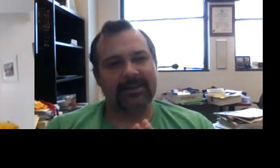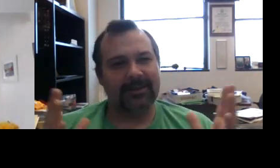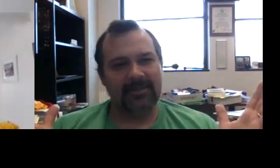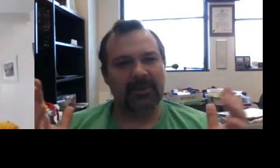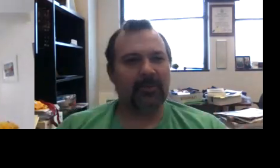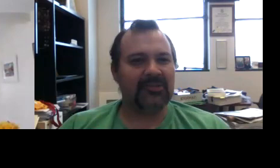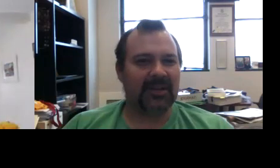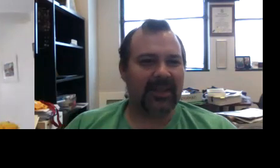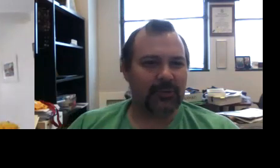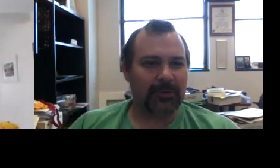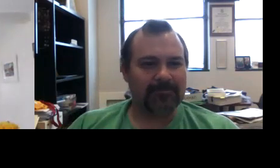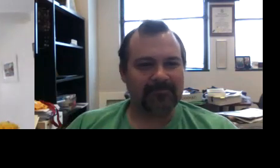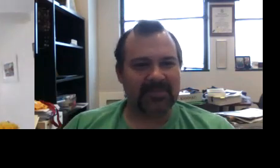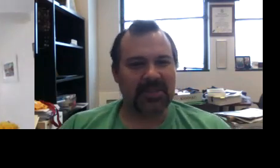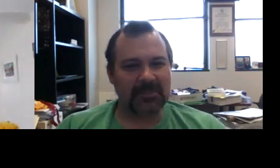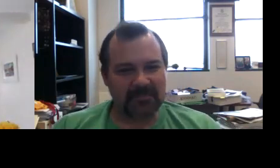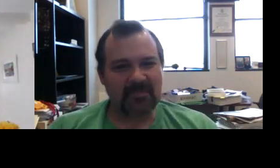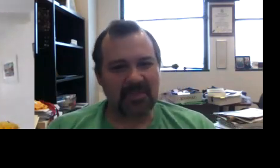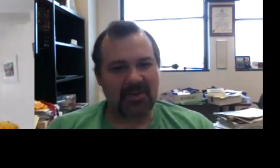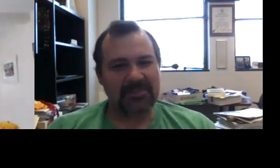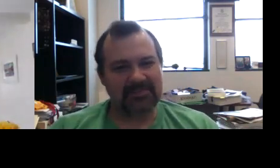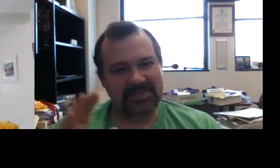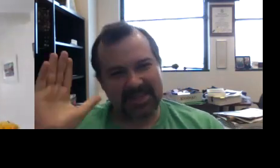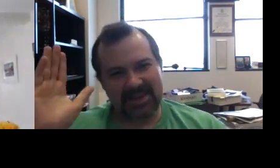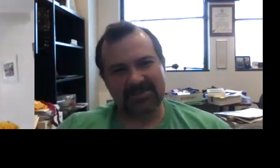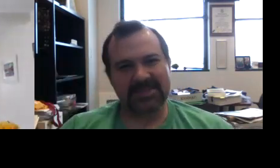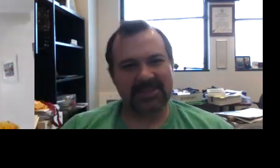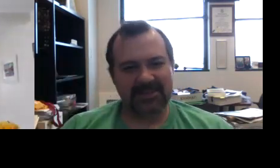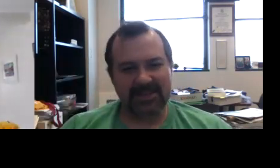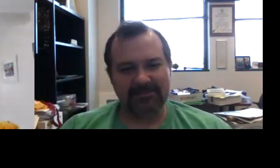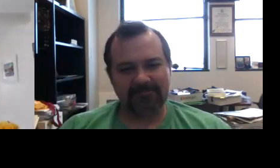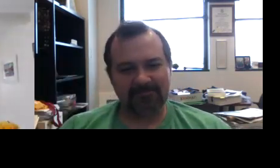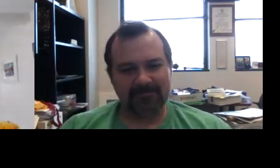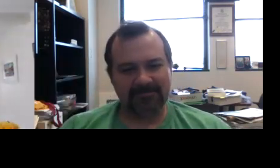some information on that shortly. So, all right. Take care. See y'all later.